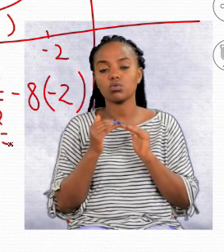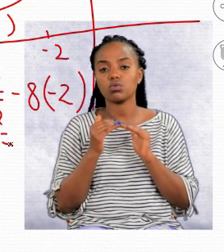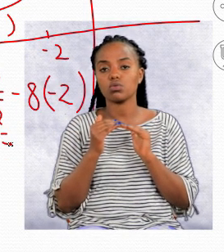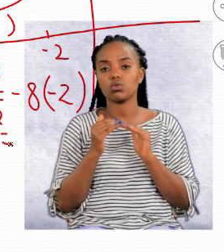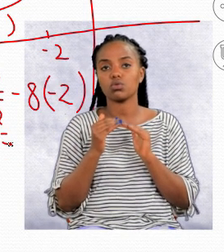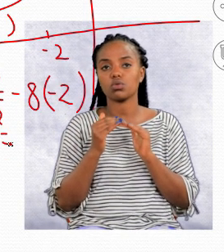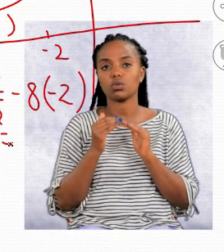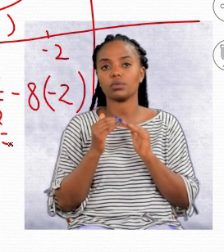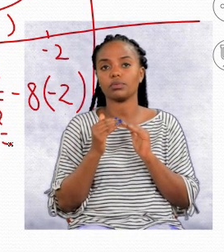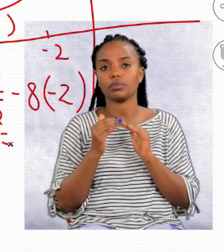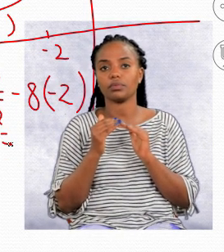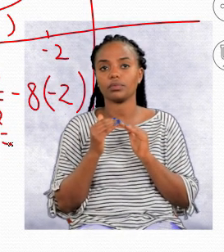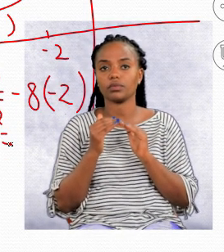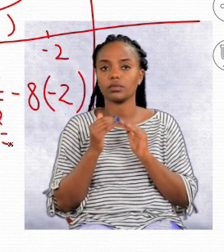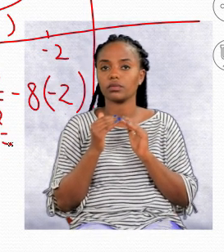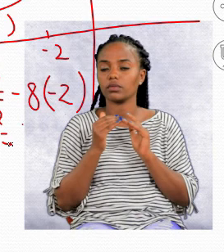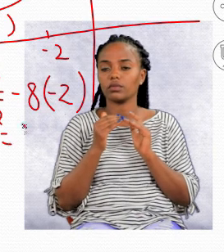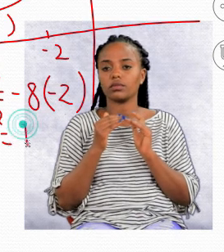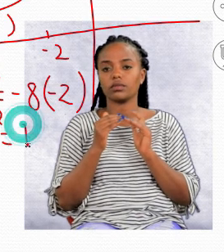is equal to